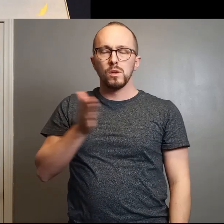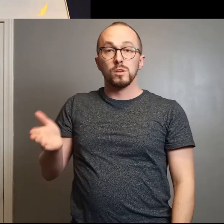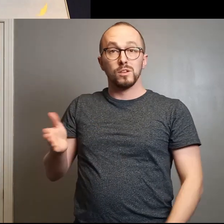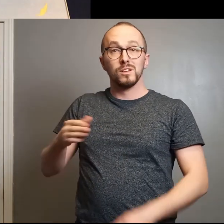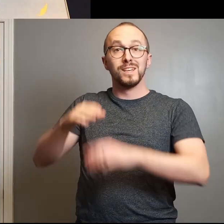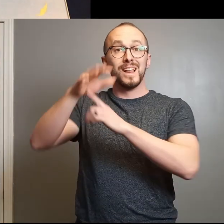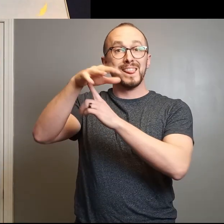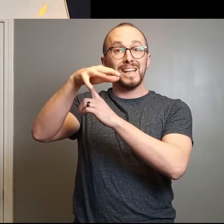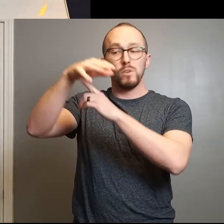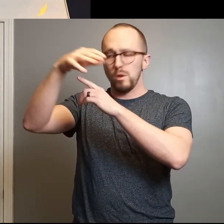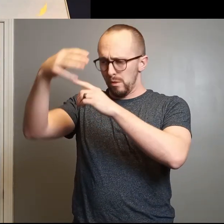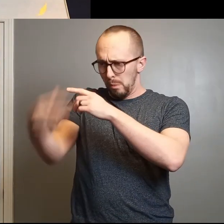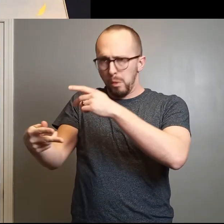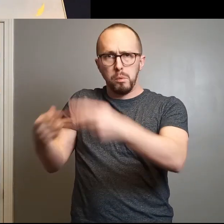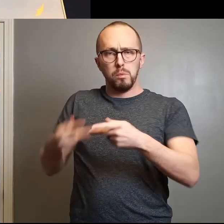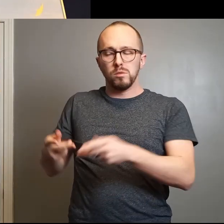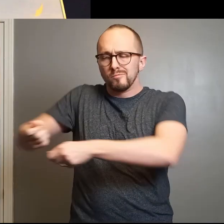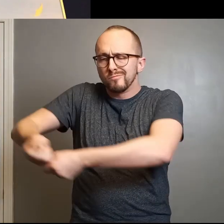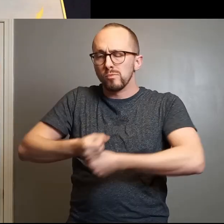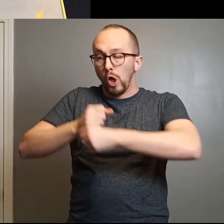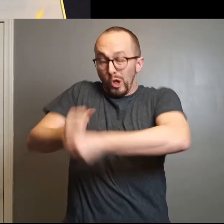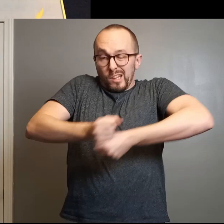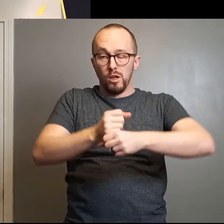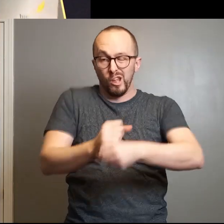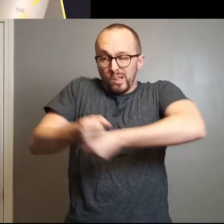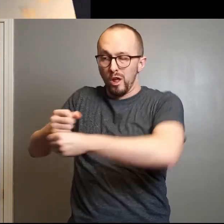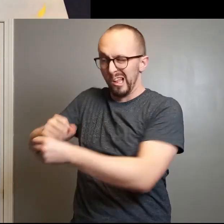Raked some leaves. Hic, hic, hic.